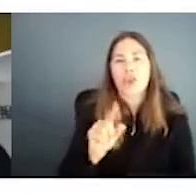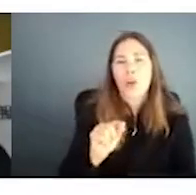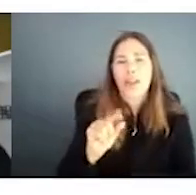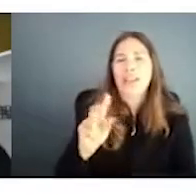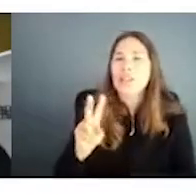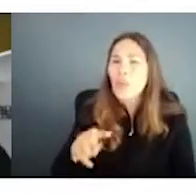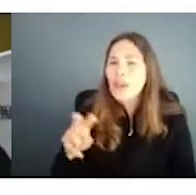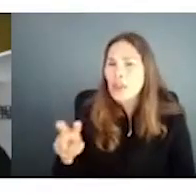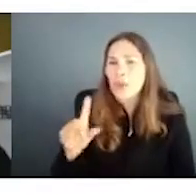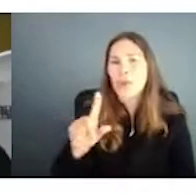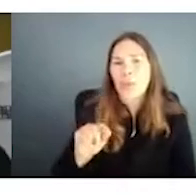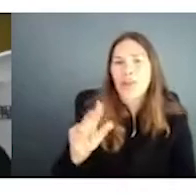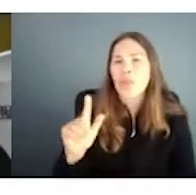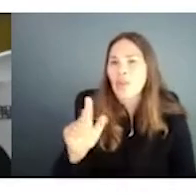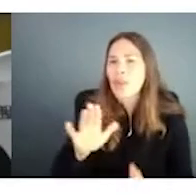2022-2023 school year.